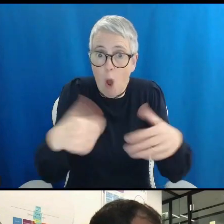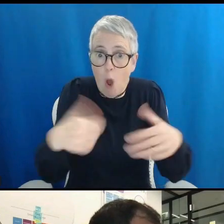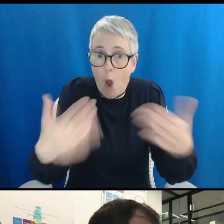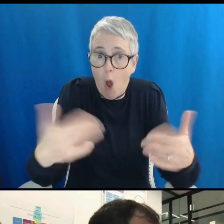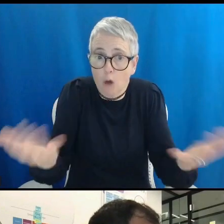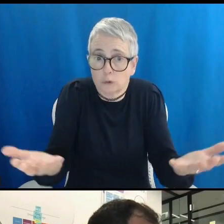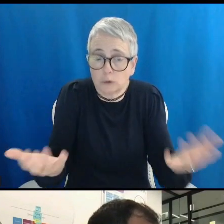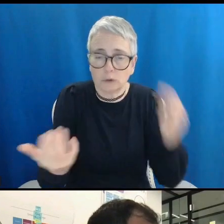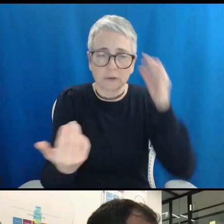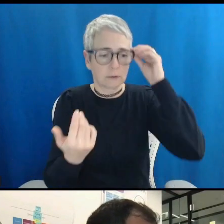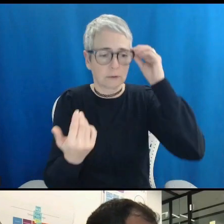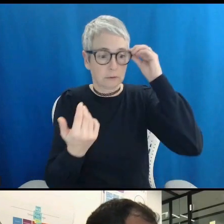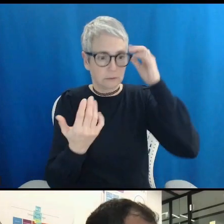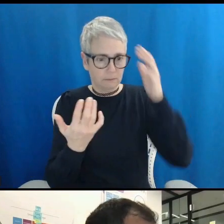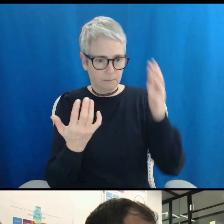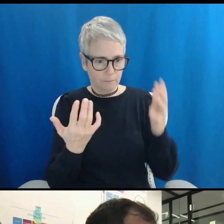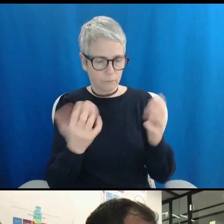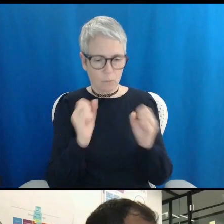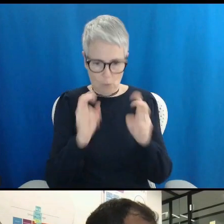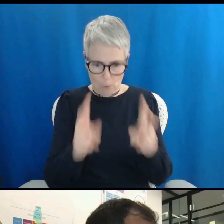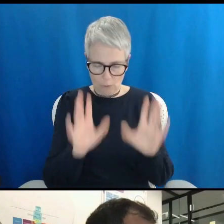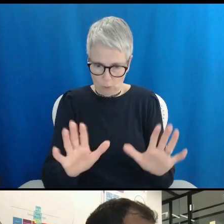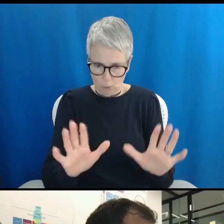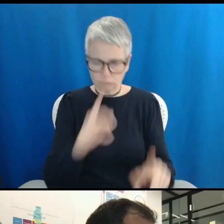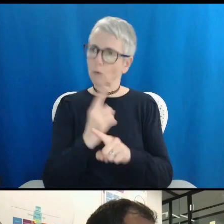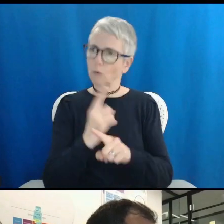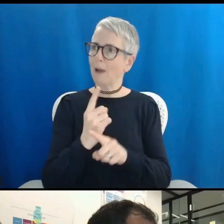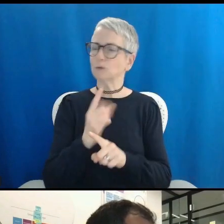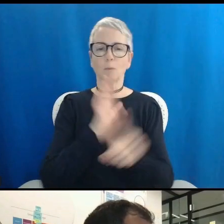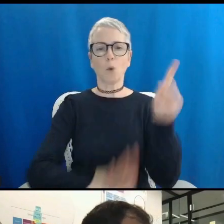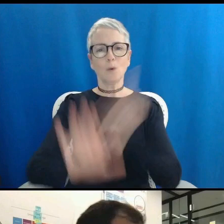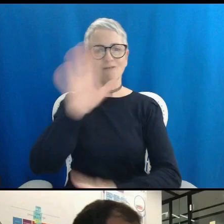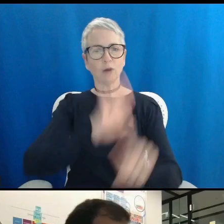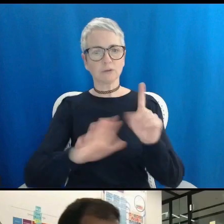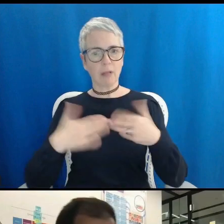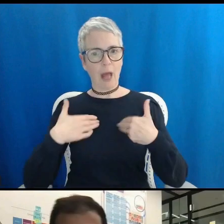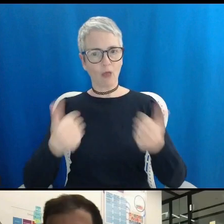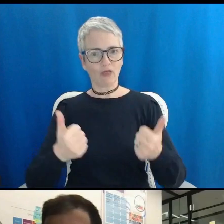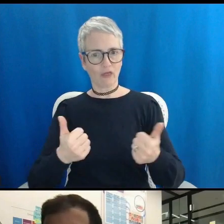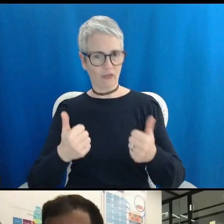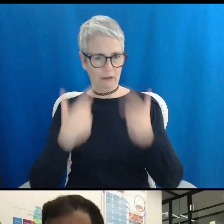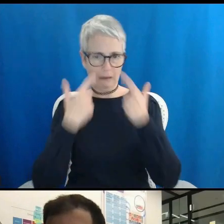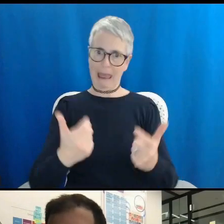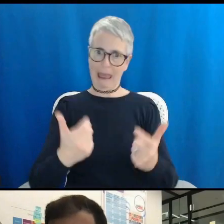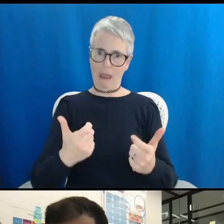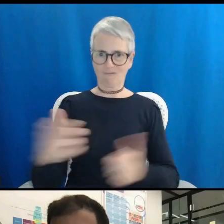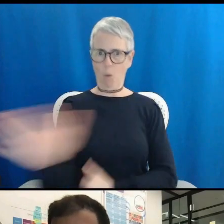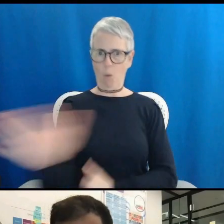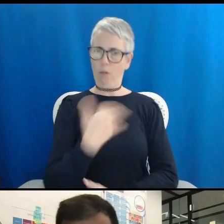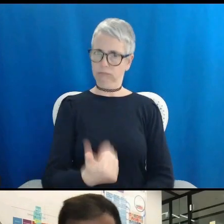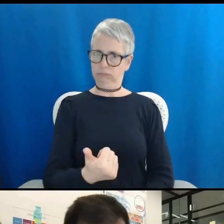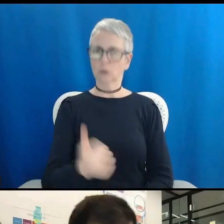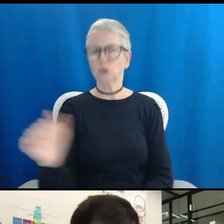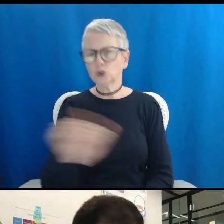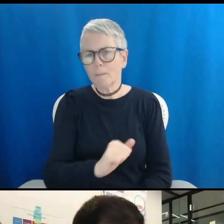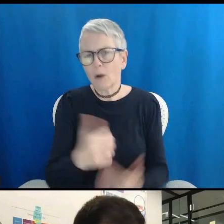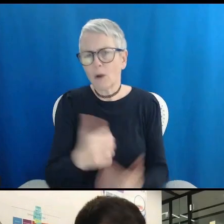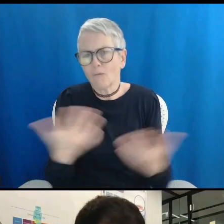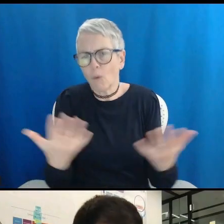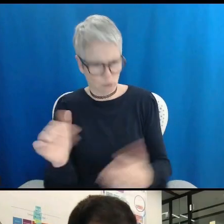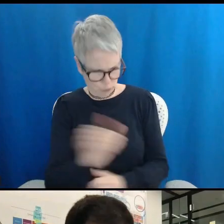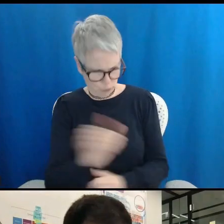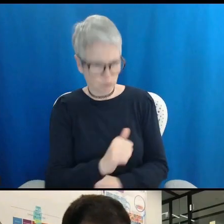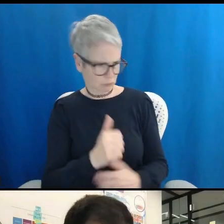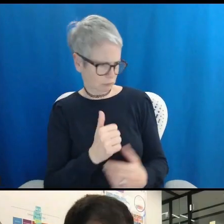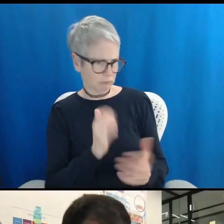to, even for, say, universal healthcare at one level, then obviously all healthcare should be accessible. And obviously we should